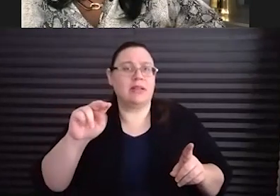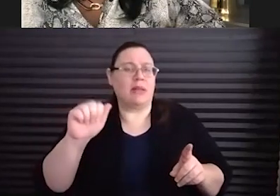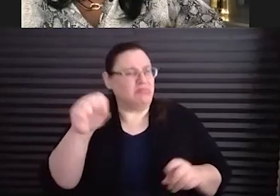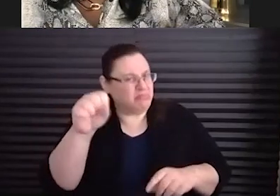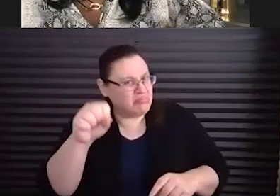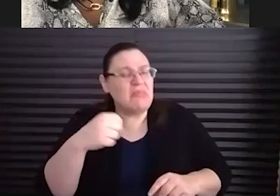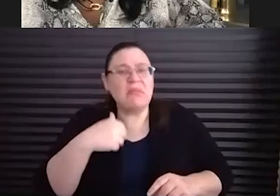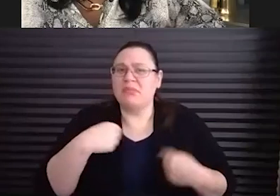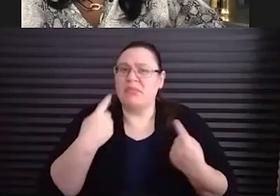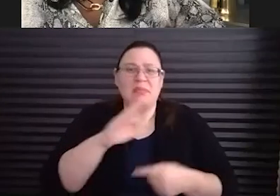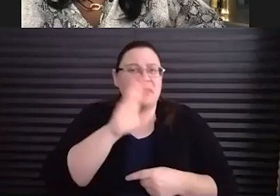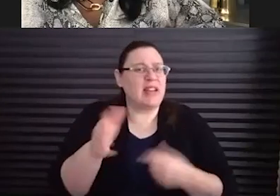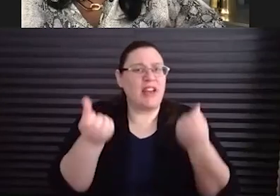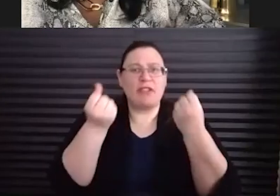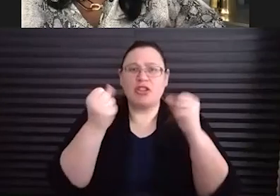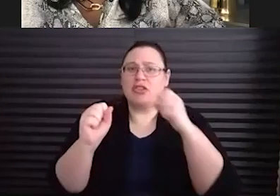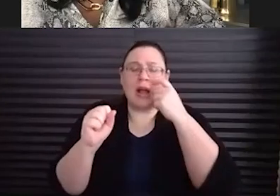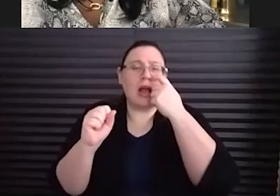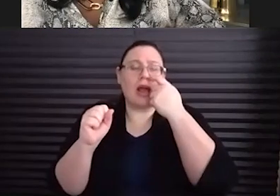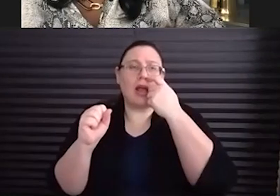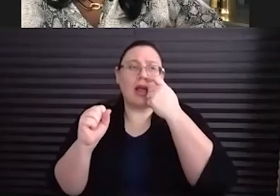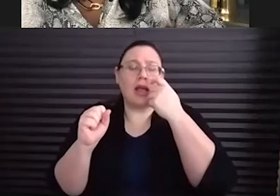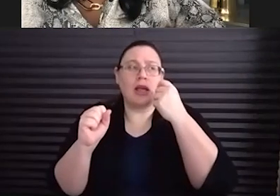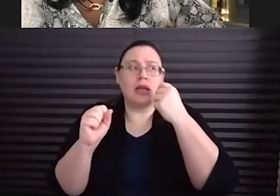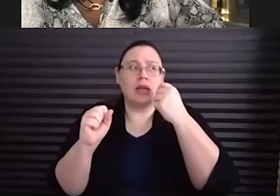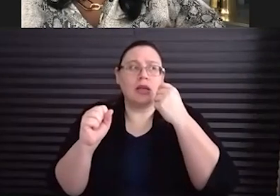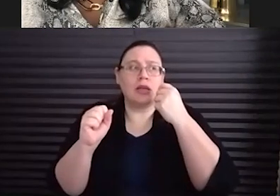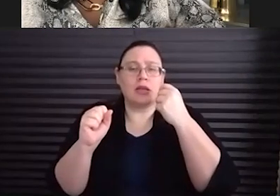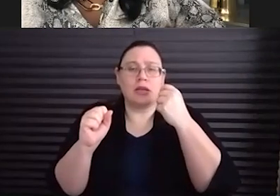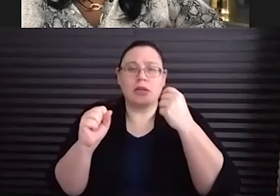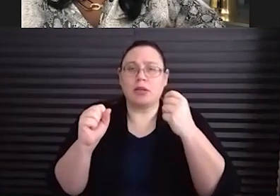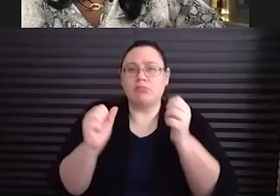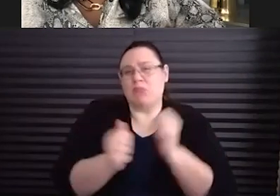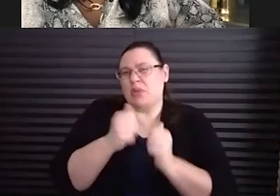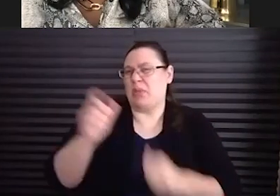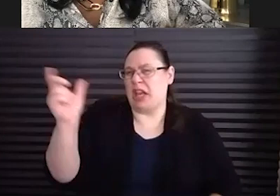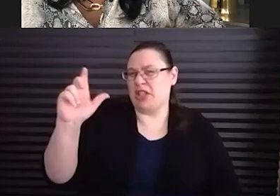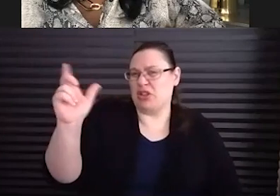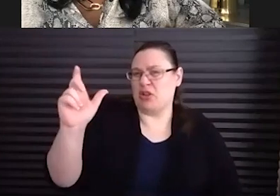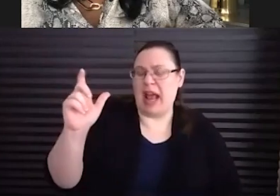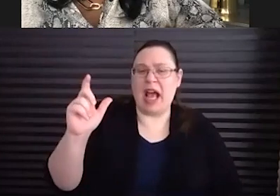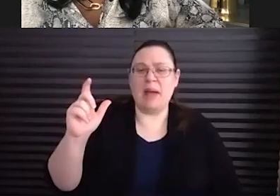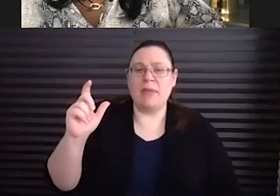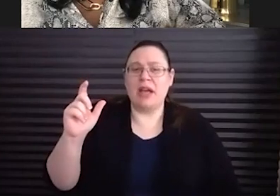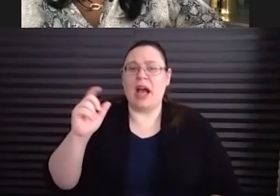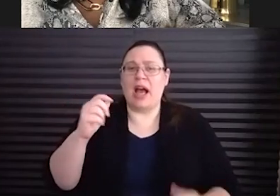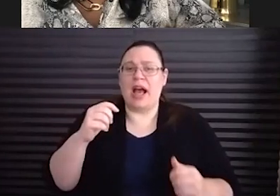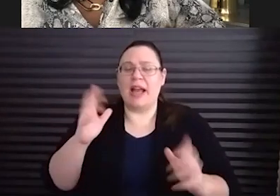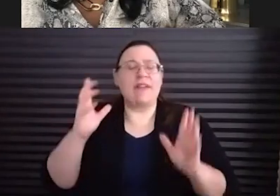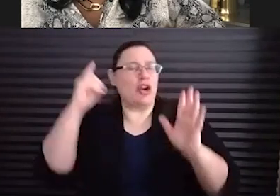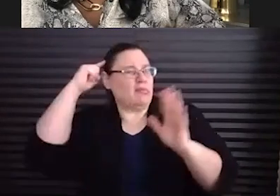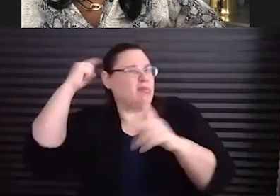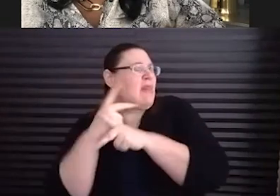tried. I never thought doing my Instagram mostly. I never thought how I going to calculate, how I